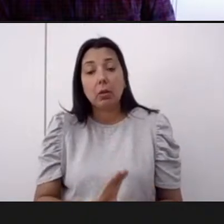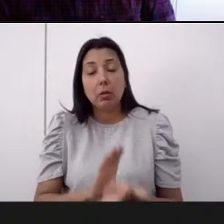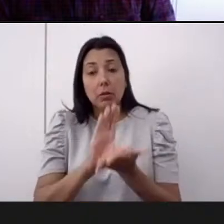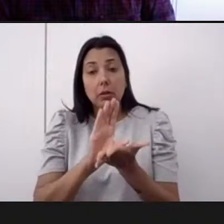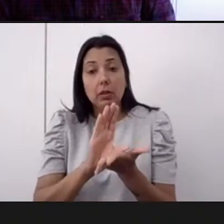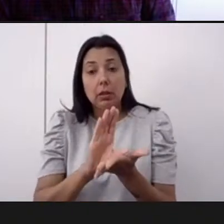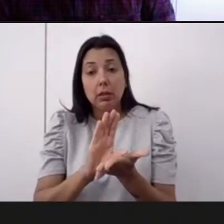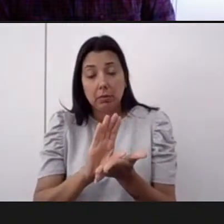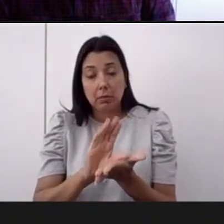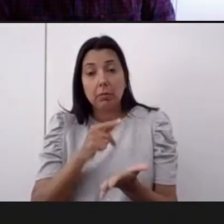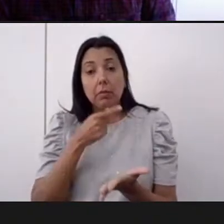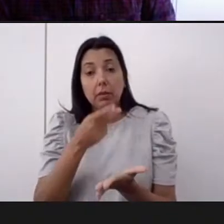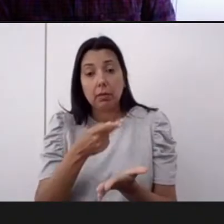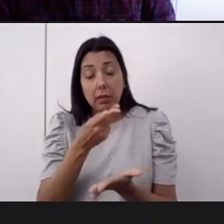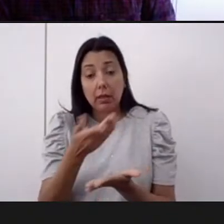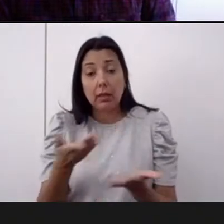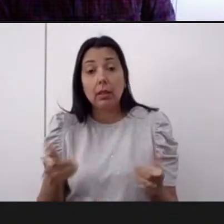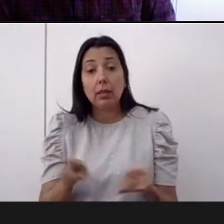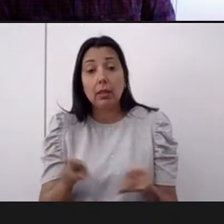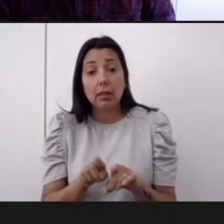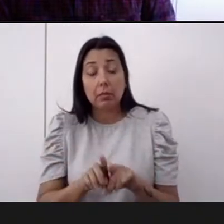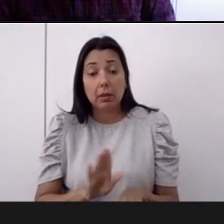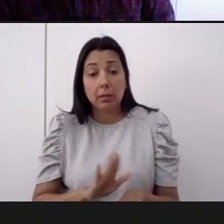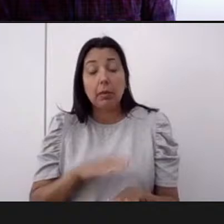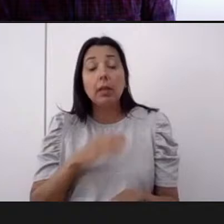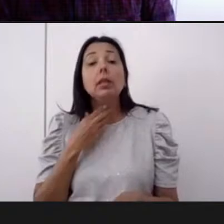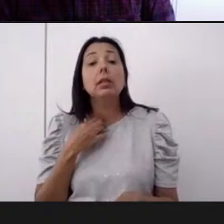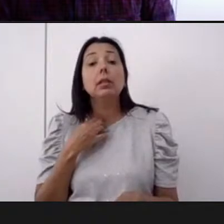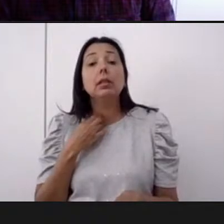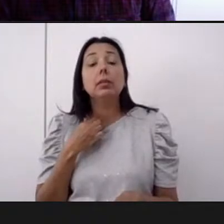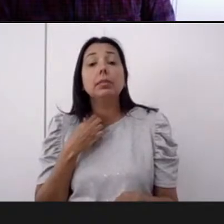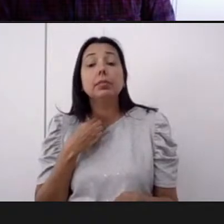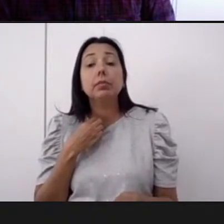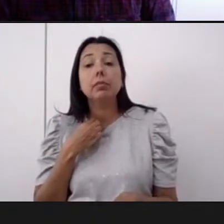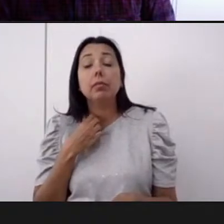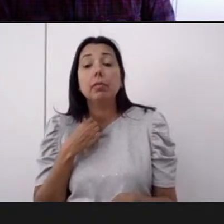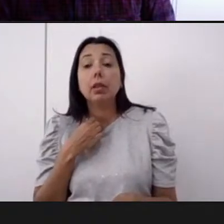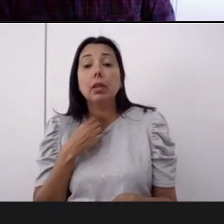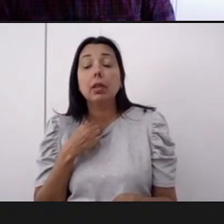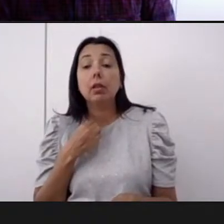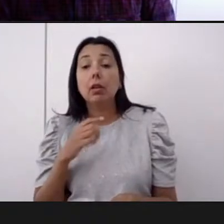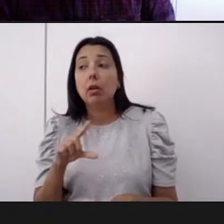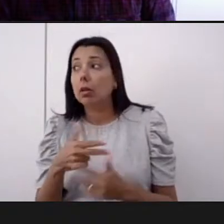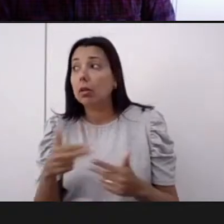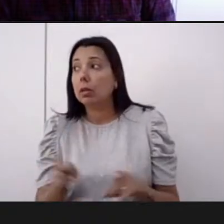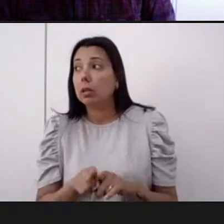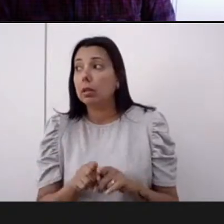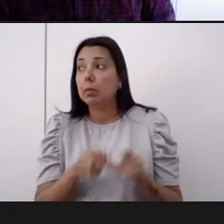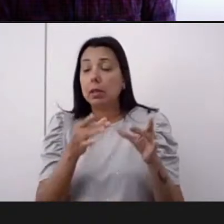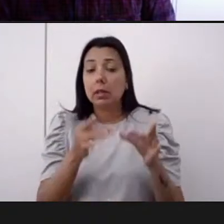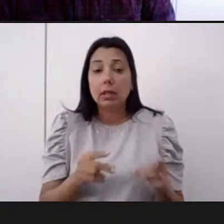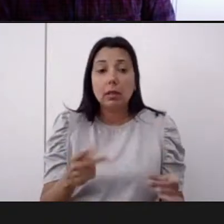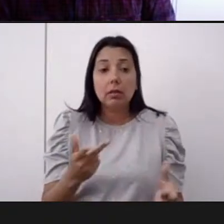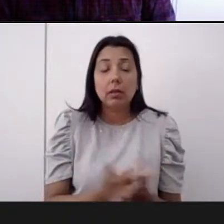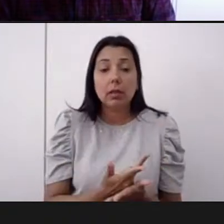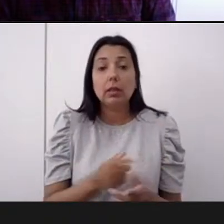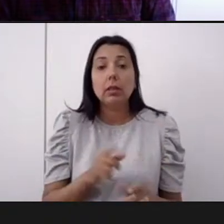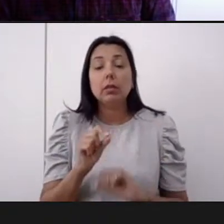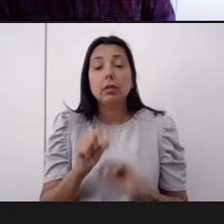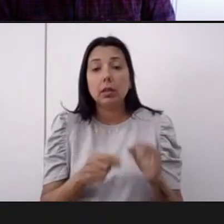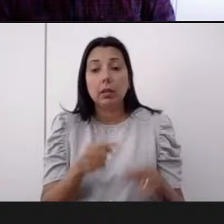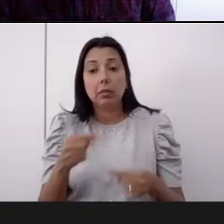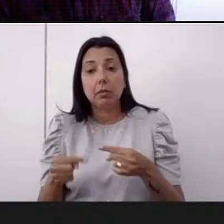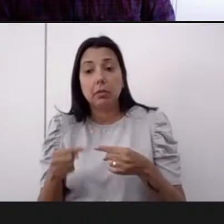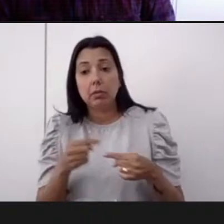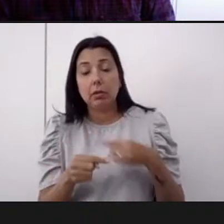but the other thing, which is typically the case in the agricultural policy domain,